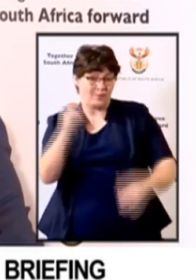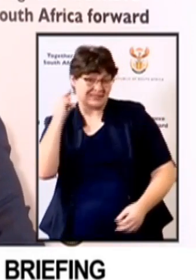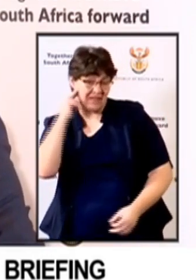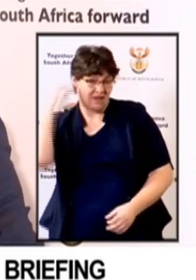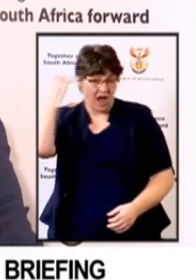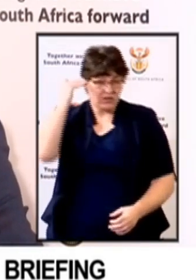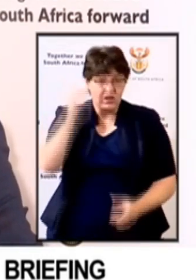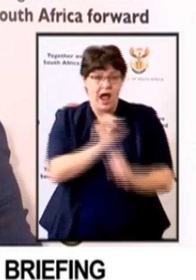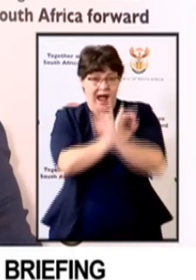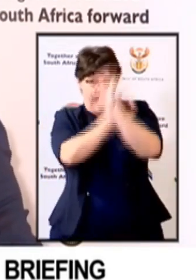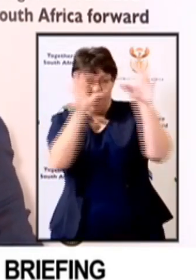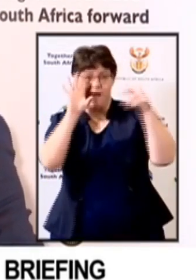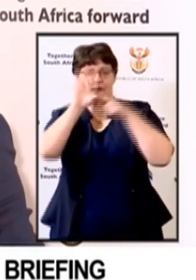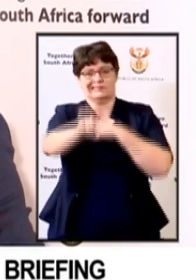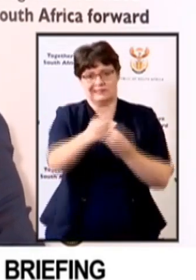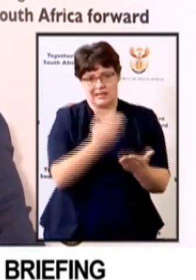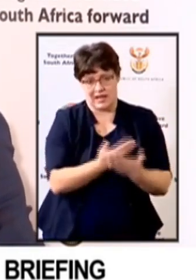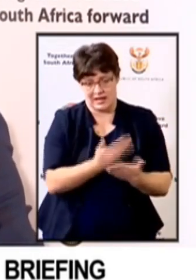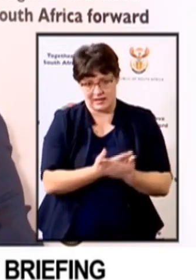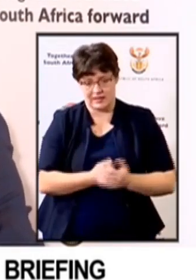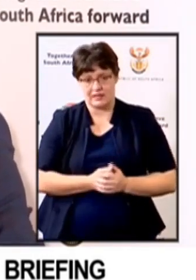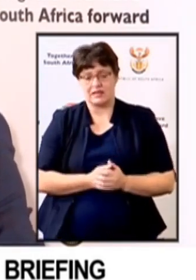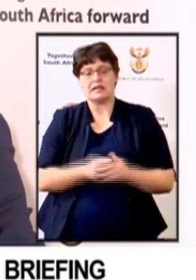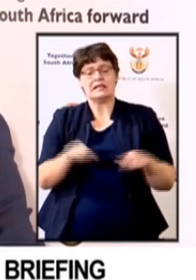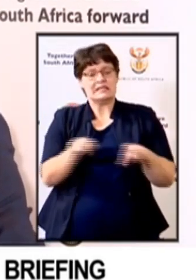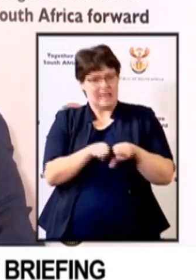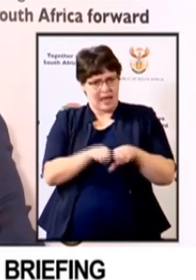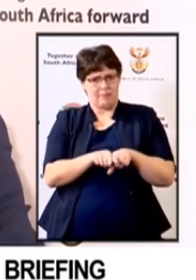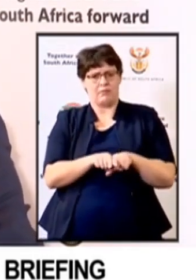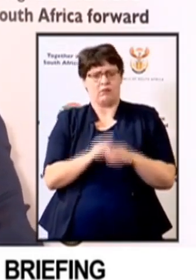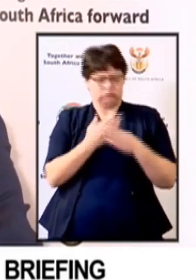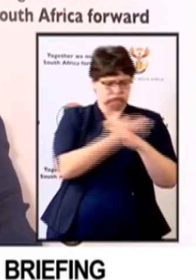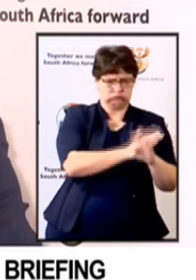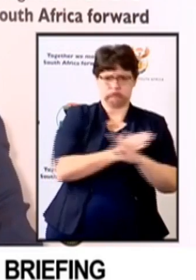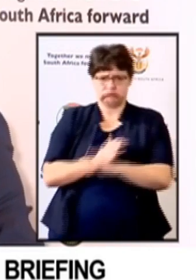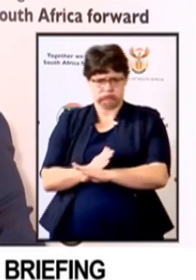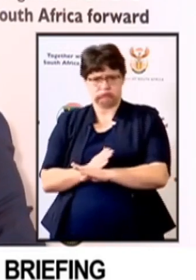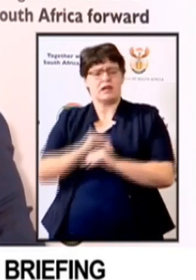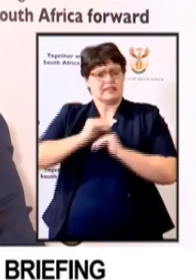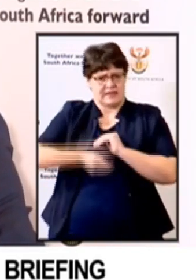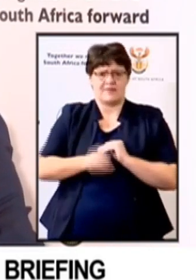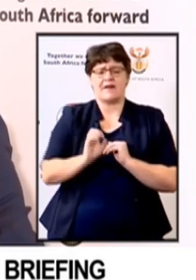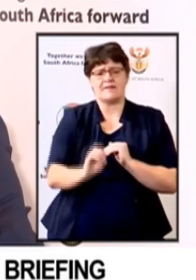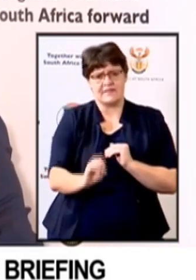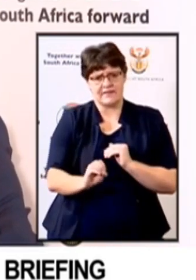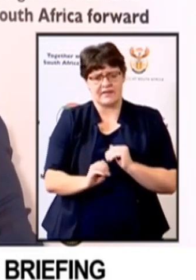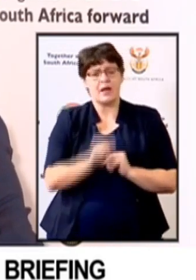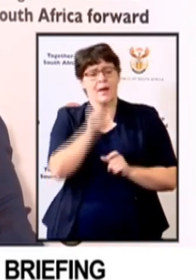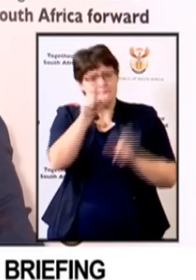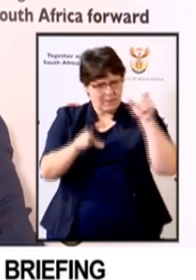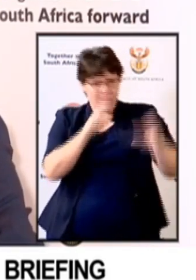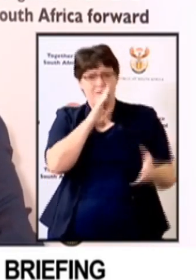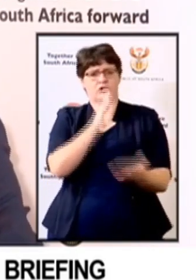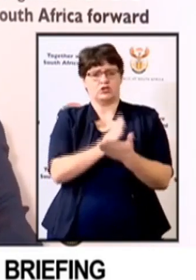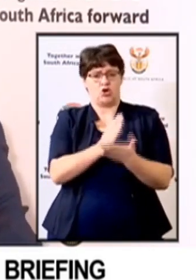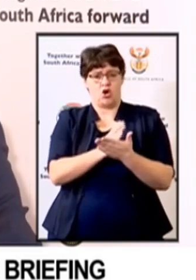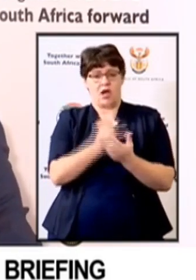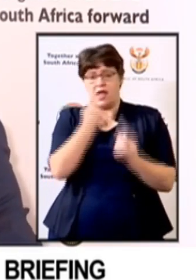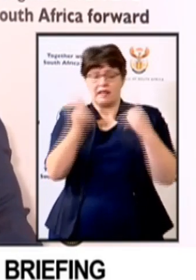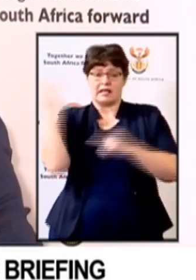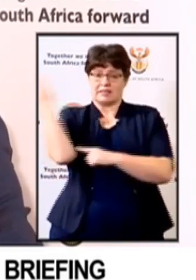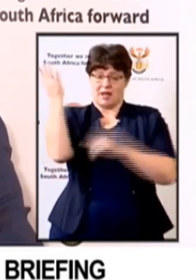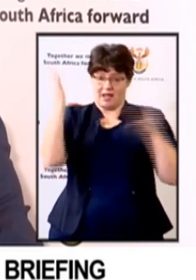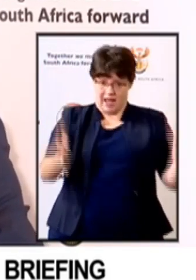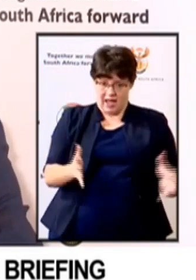loud and clear to the public out there. But also are taking precautions. There are people who ensure that after each and every